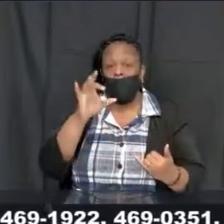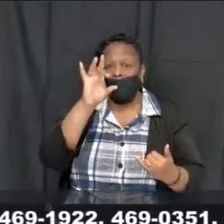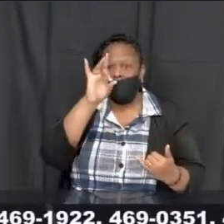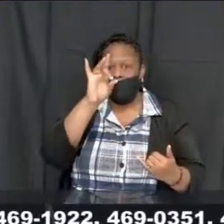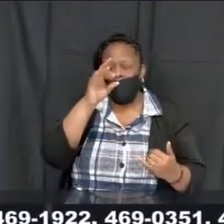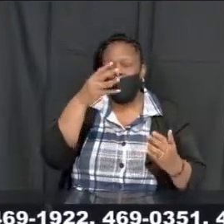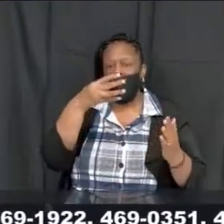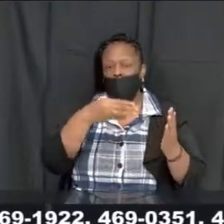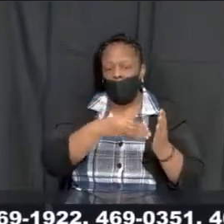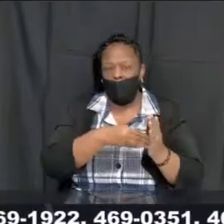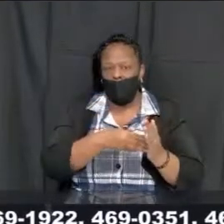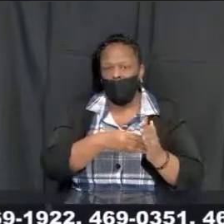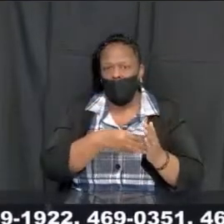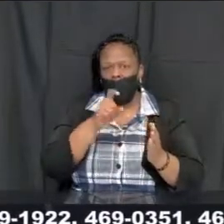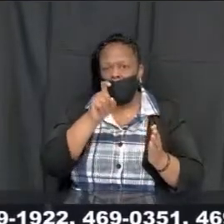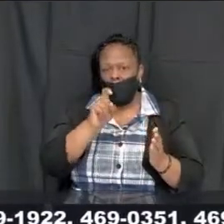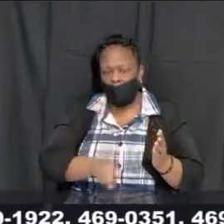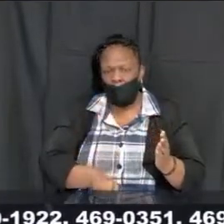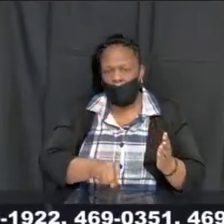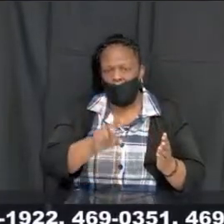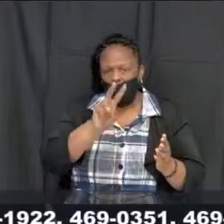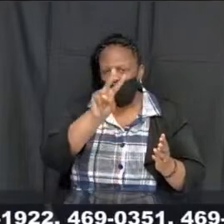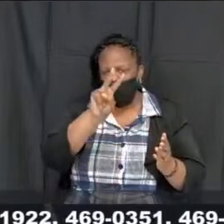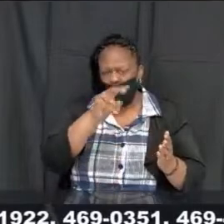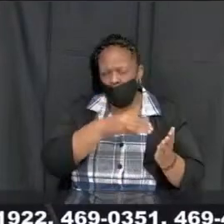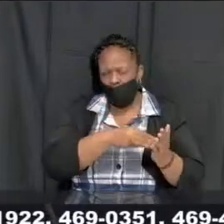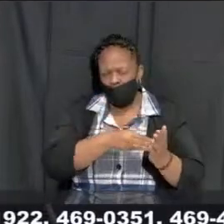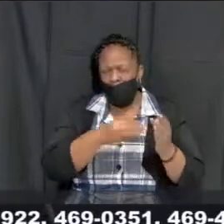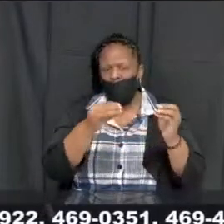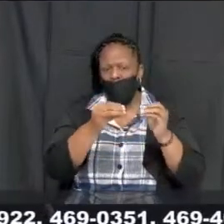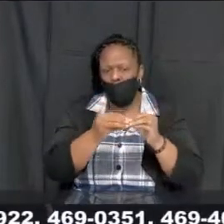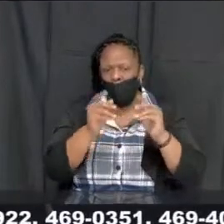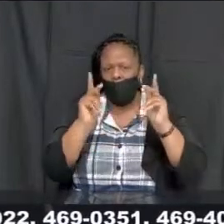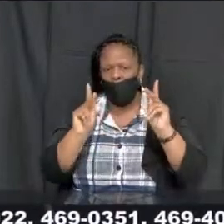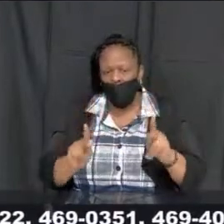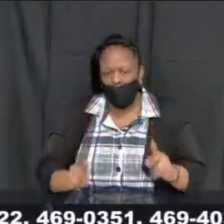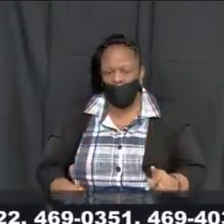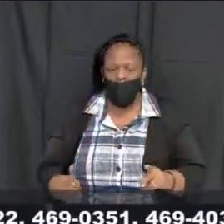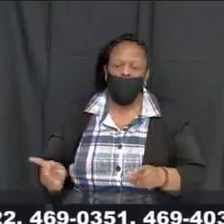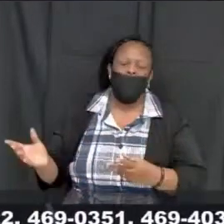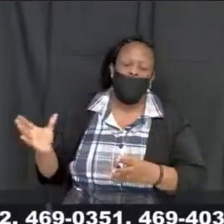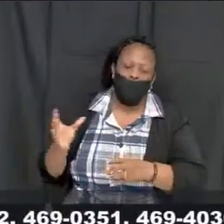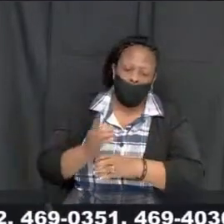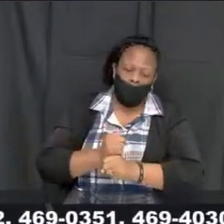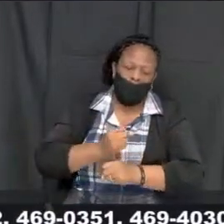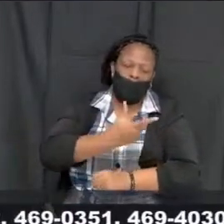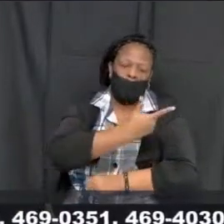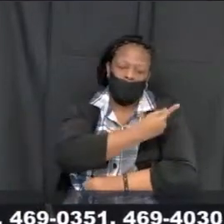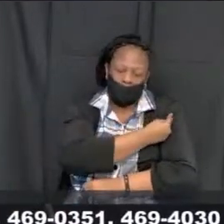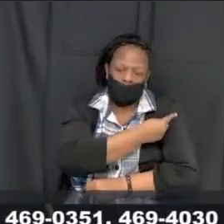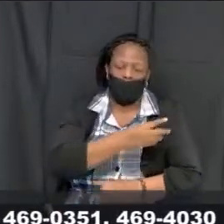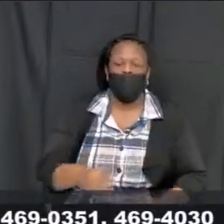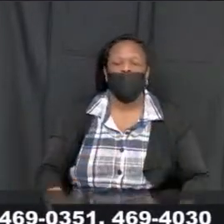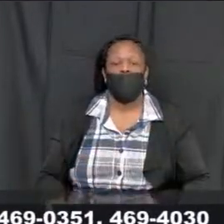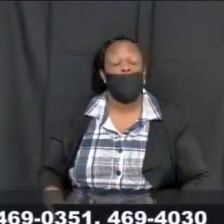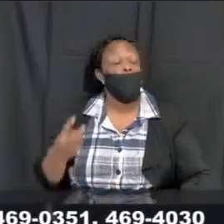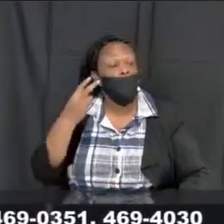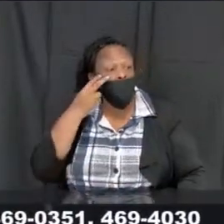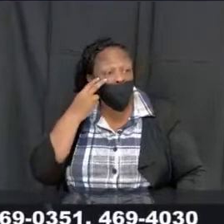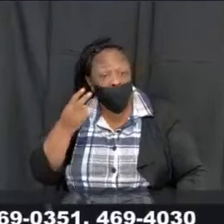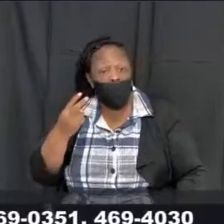in the second 10,000, the batch of 10,000. Be counted in the last batch. At the end of the day, we will see the